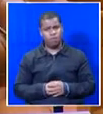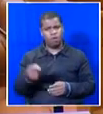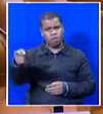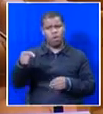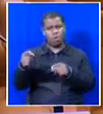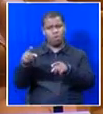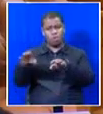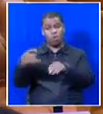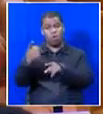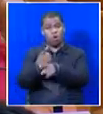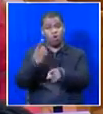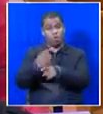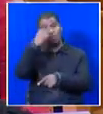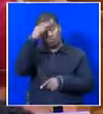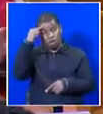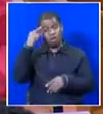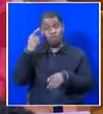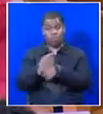ngqondo.